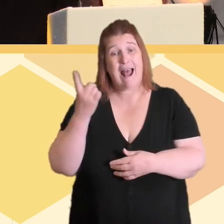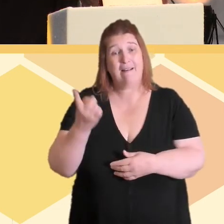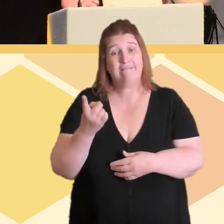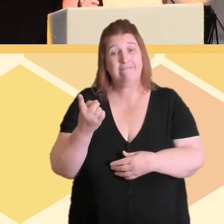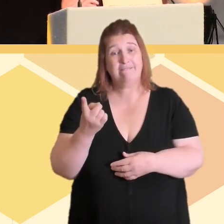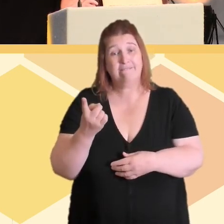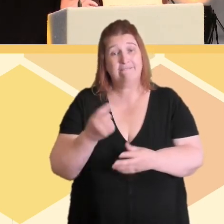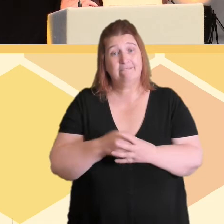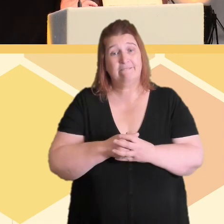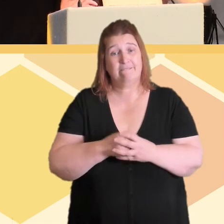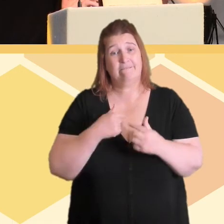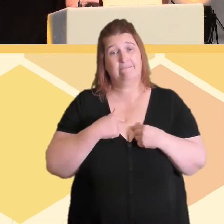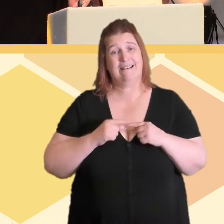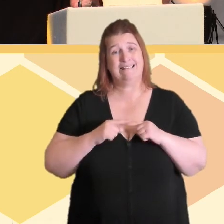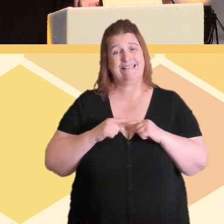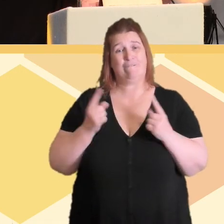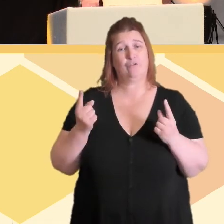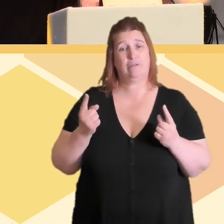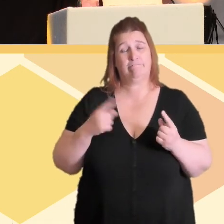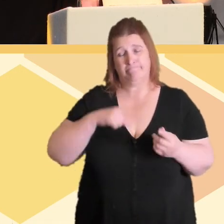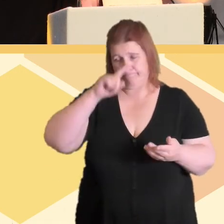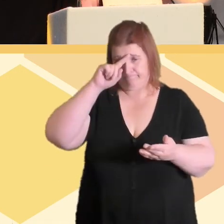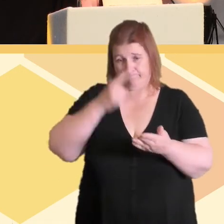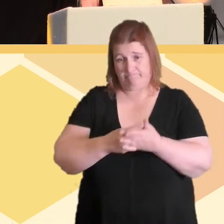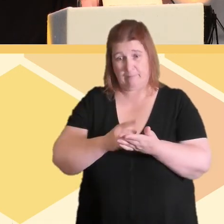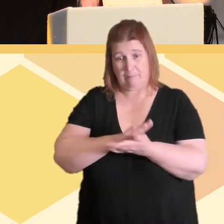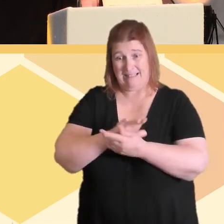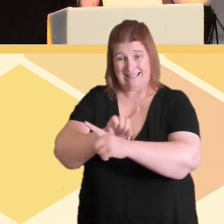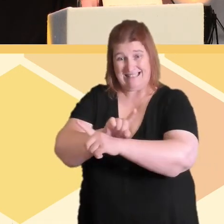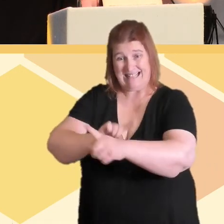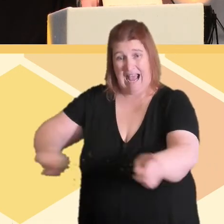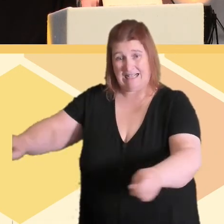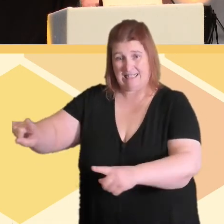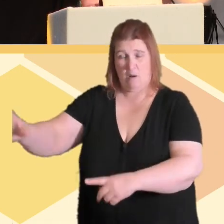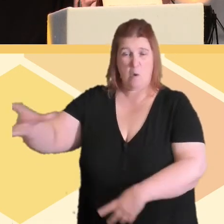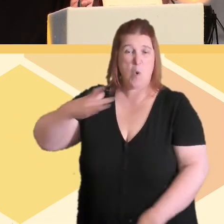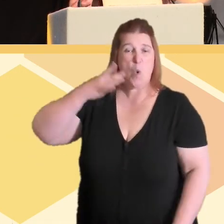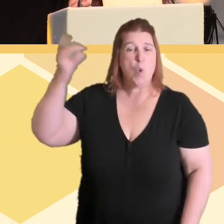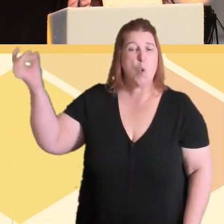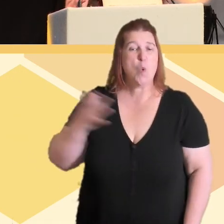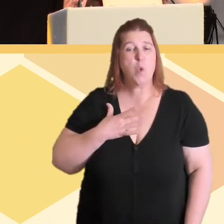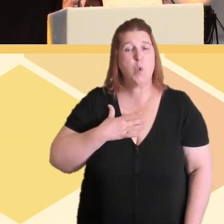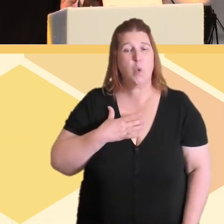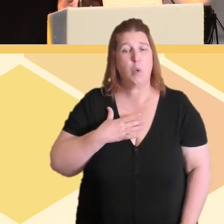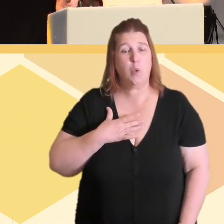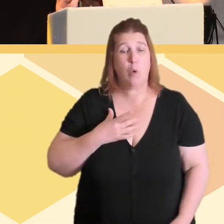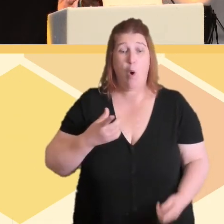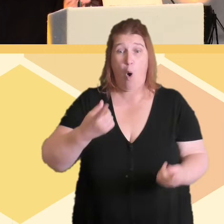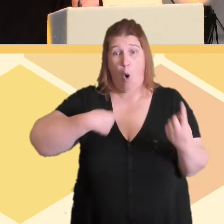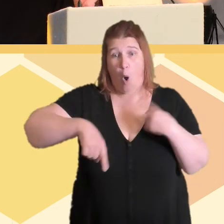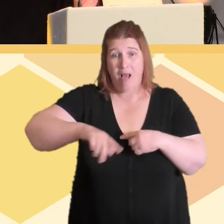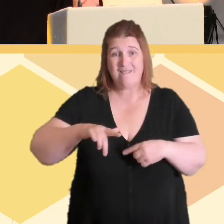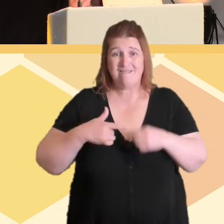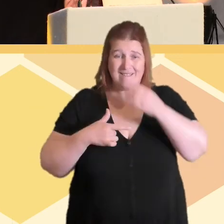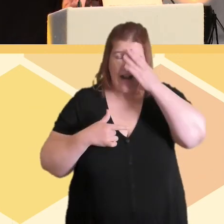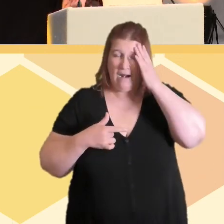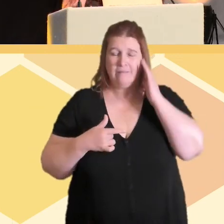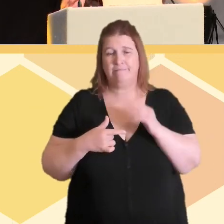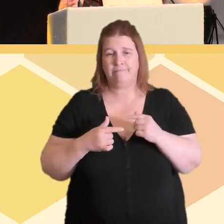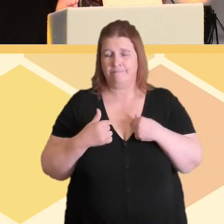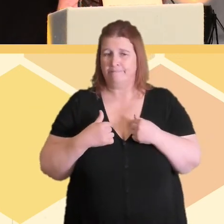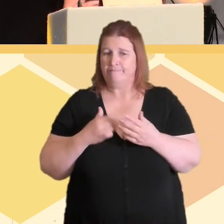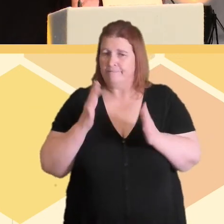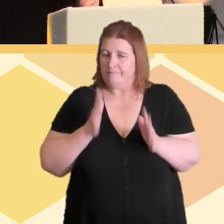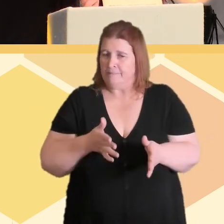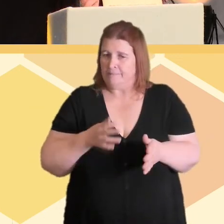chose to be different, and society treated him accordingly. We all feel that same social pressure to think and believe